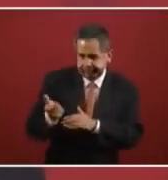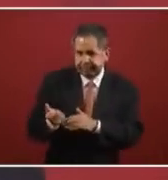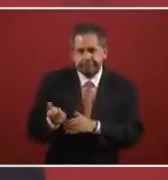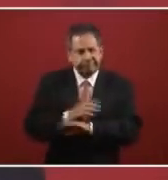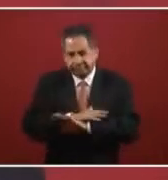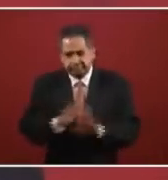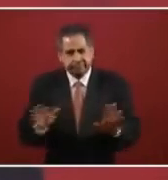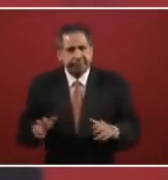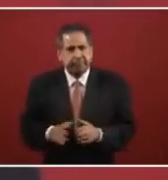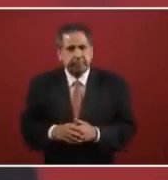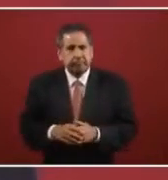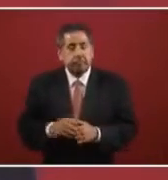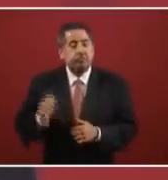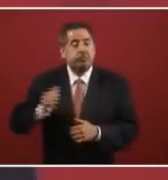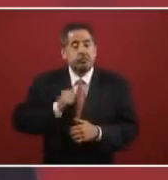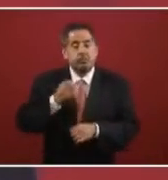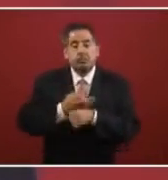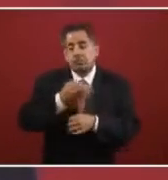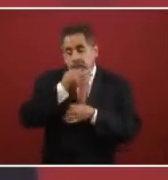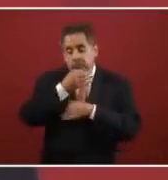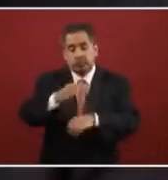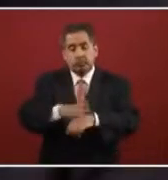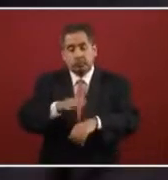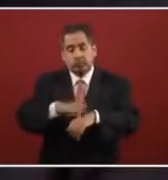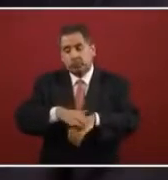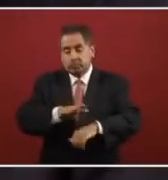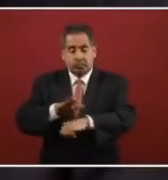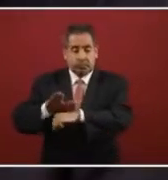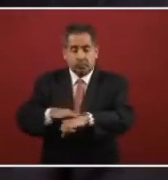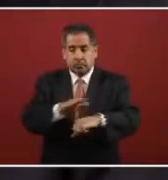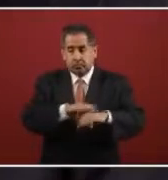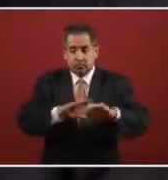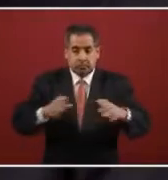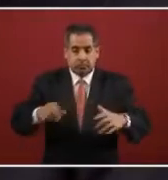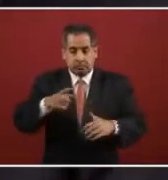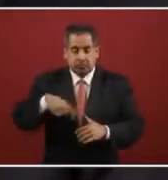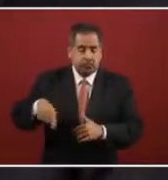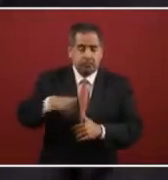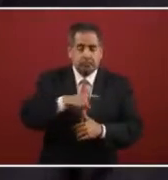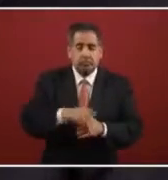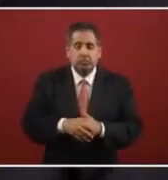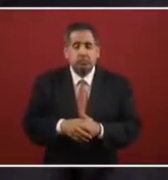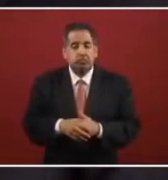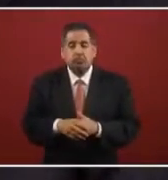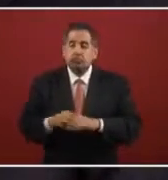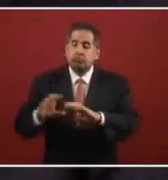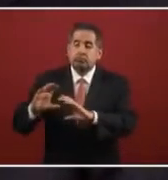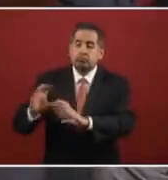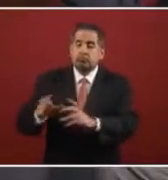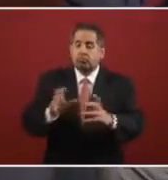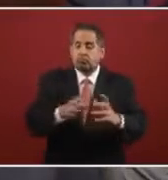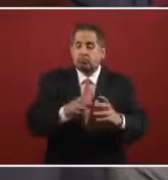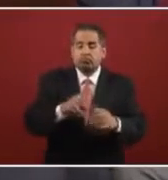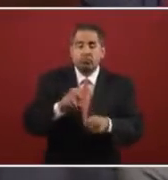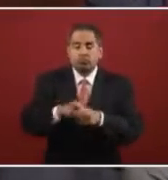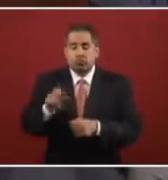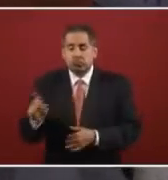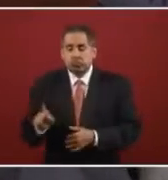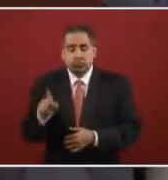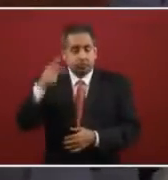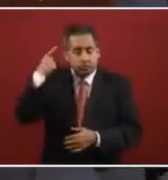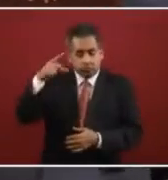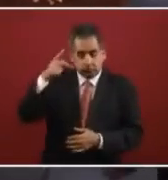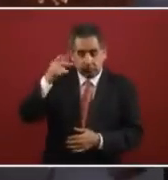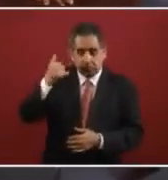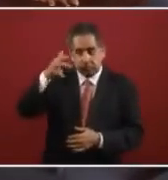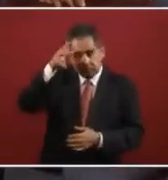the gas Aprovecho thievery. para And I'm hacer going to un take llamado advantage to make a call a out las comunidades to the de communities Puebla of y Puebla